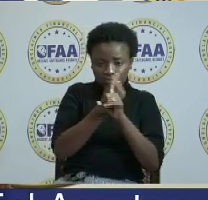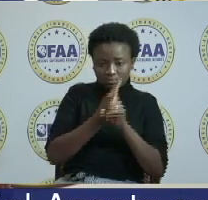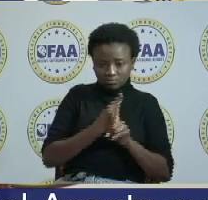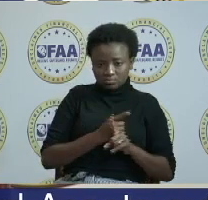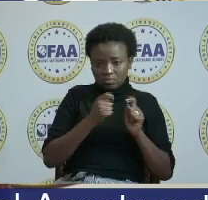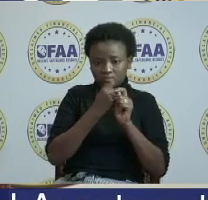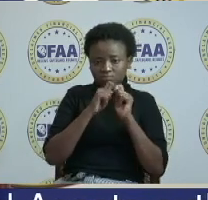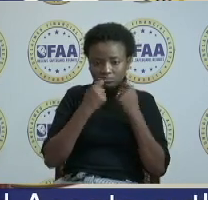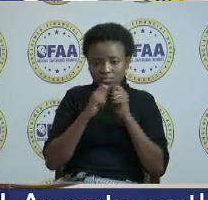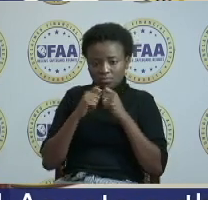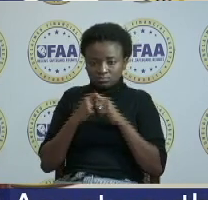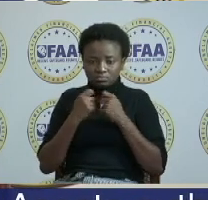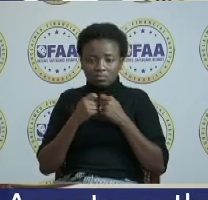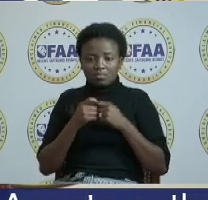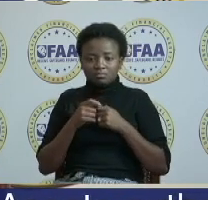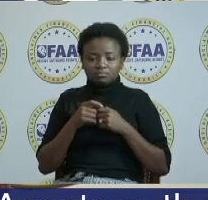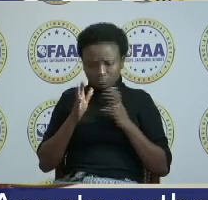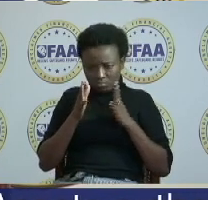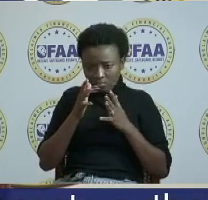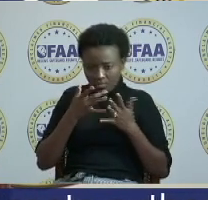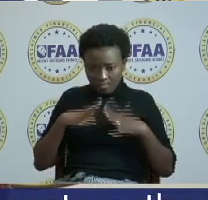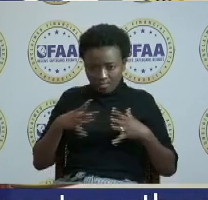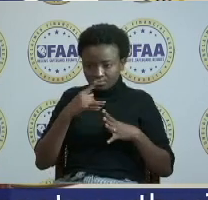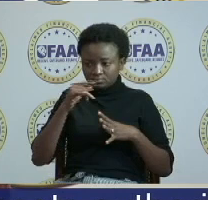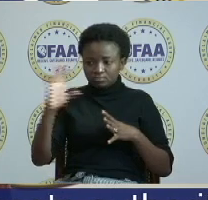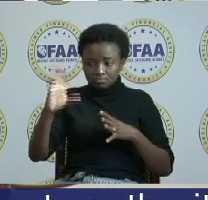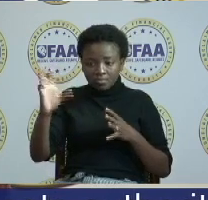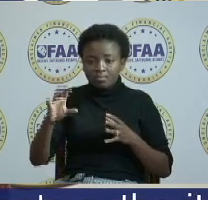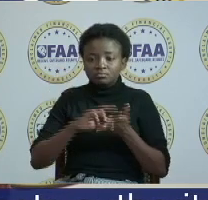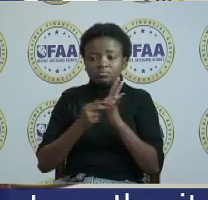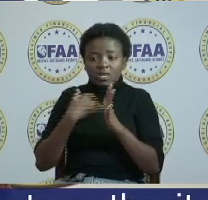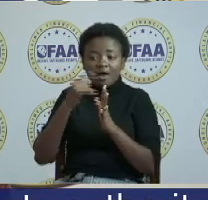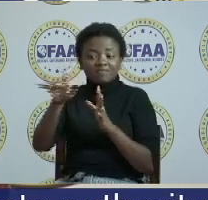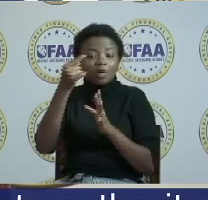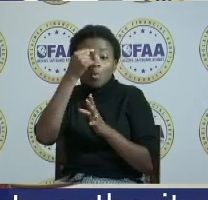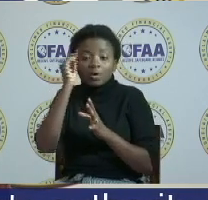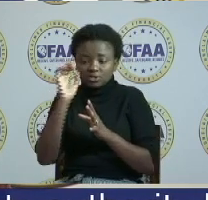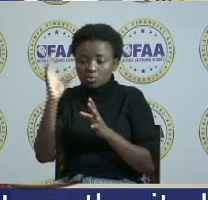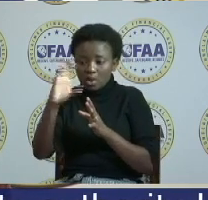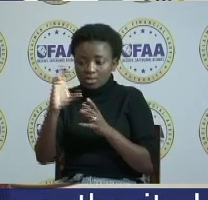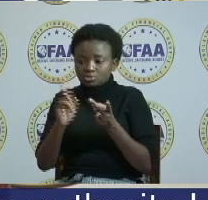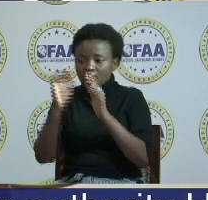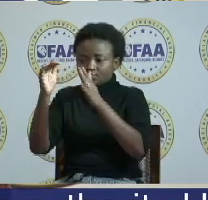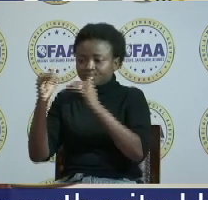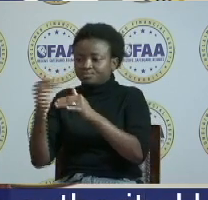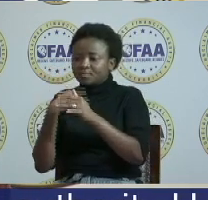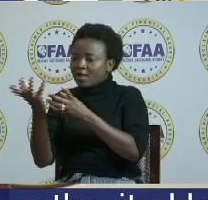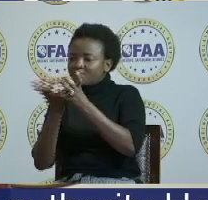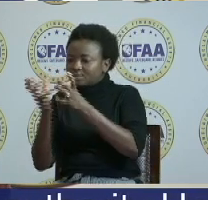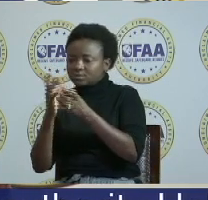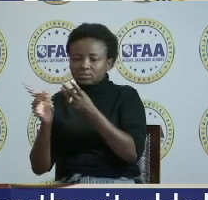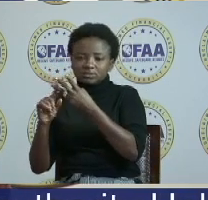of claimants. We have the original owner, and as we have the beneficiary claims, we have the business entity